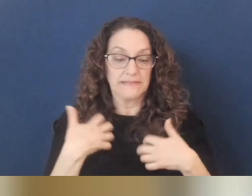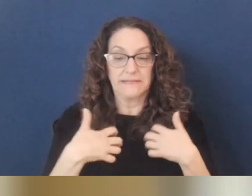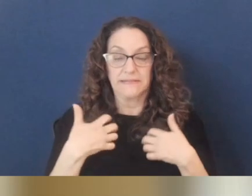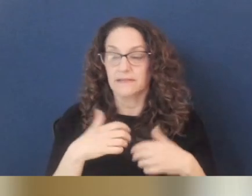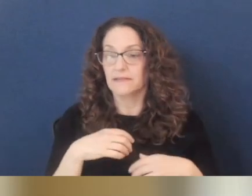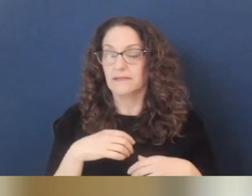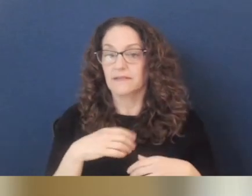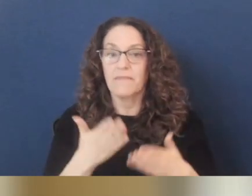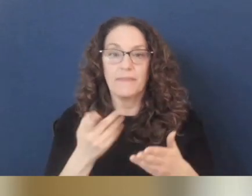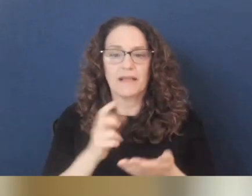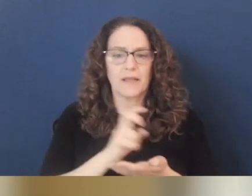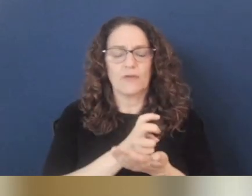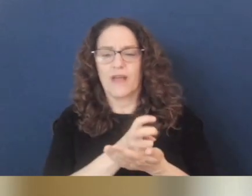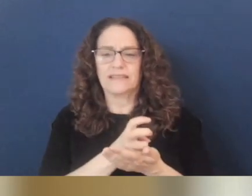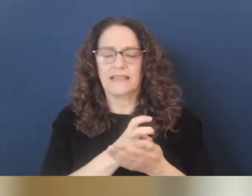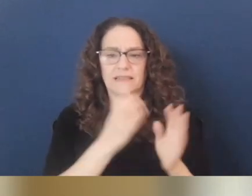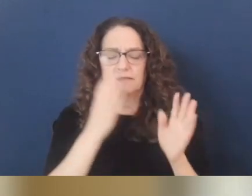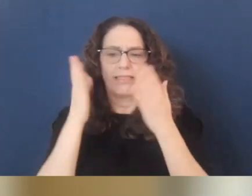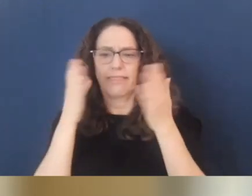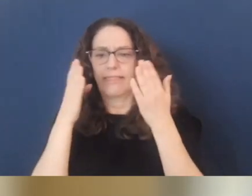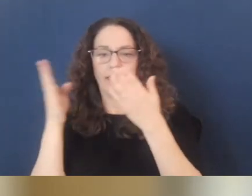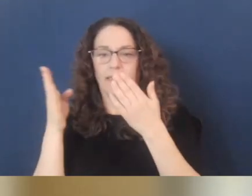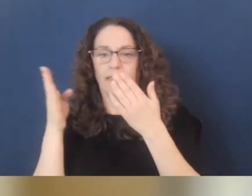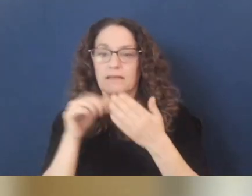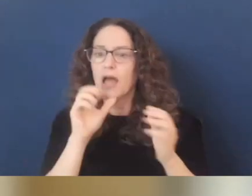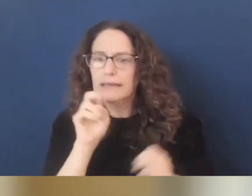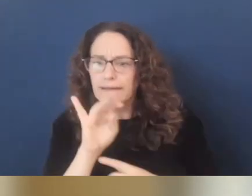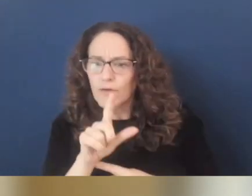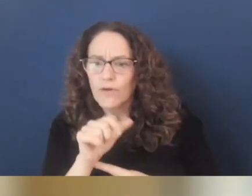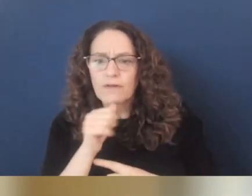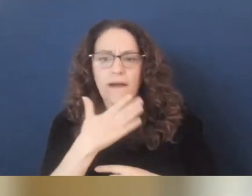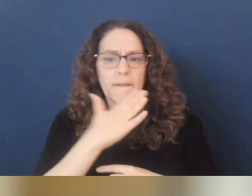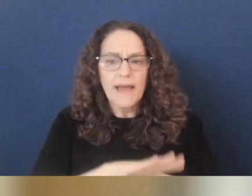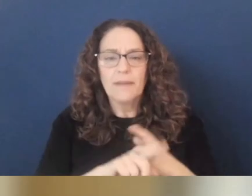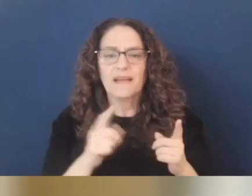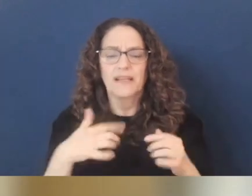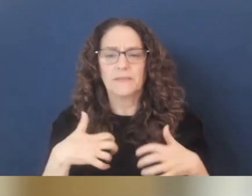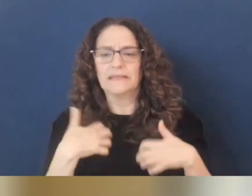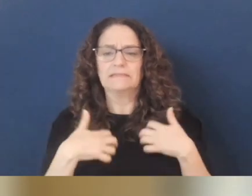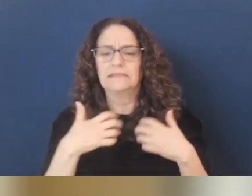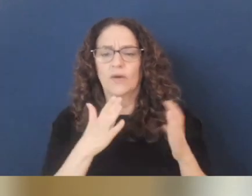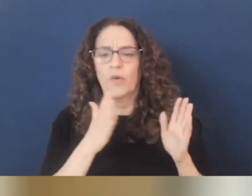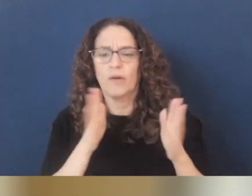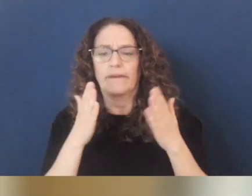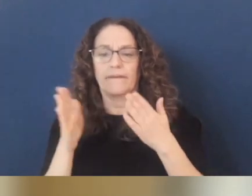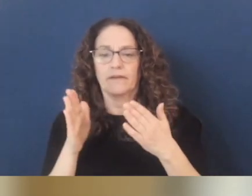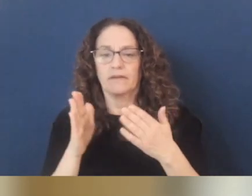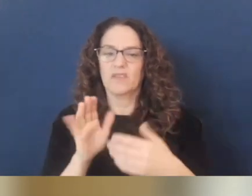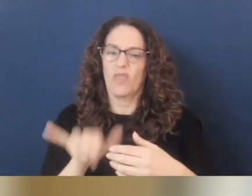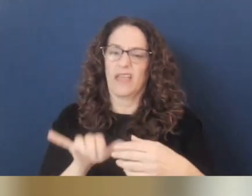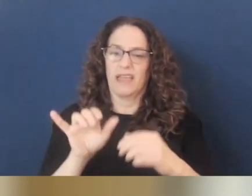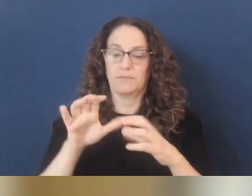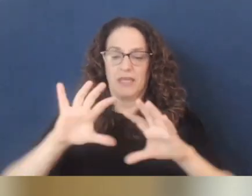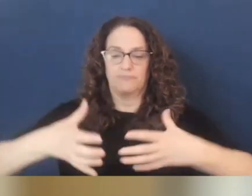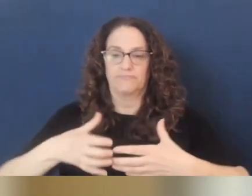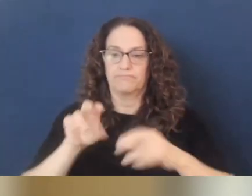restless, maybe preventing concentration, but not really evil. And so some people like to say that there's a neutral category.